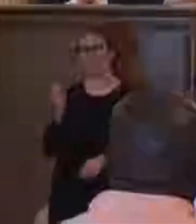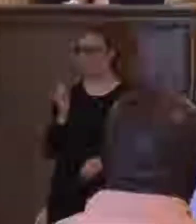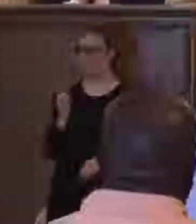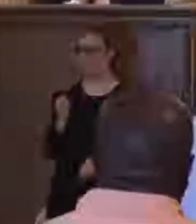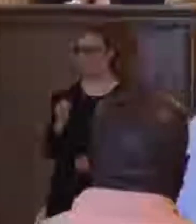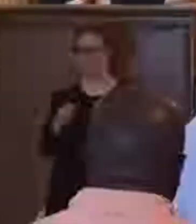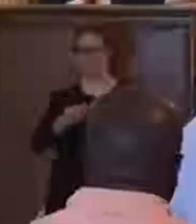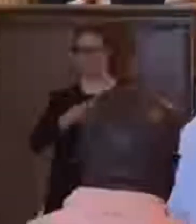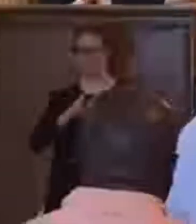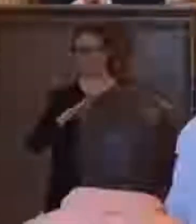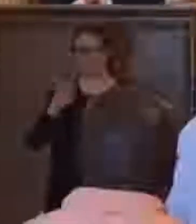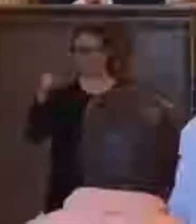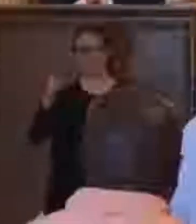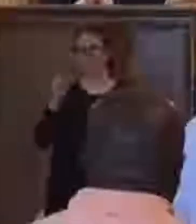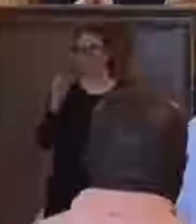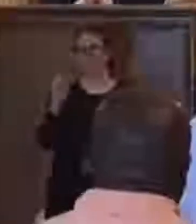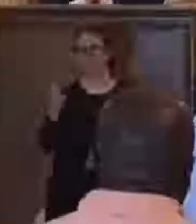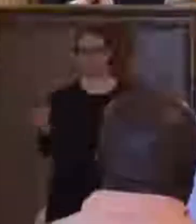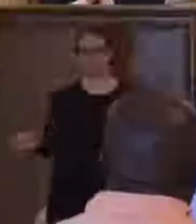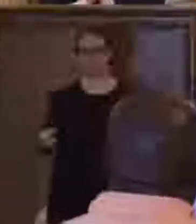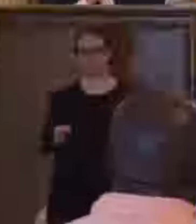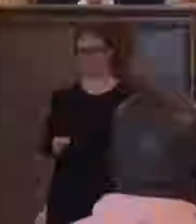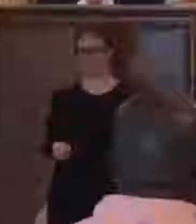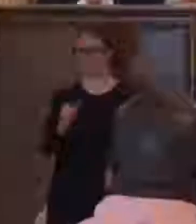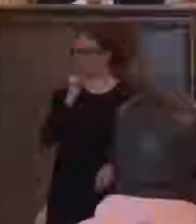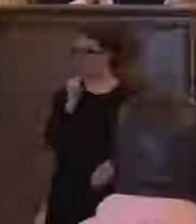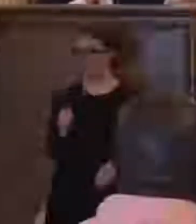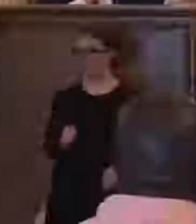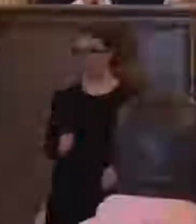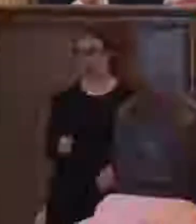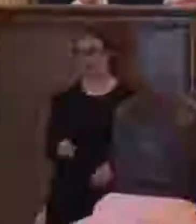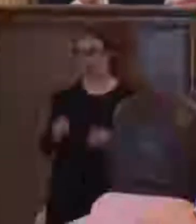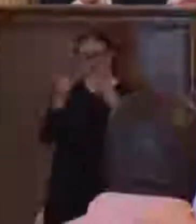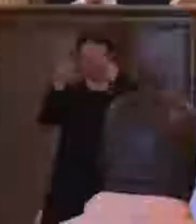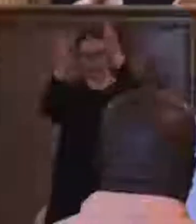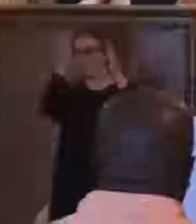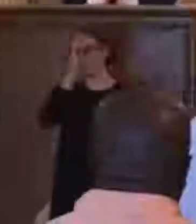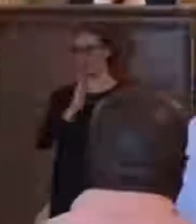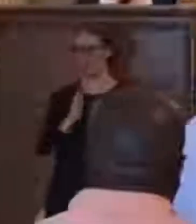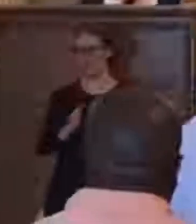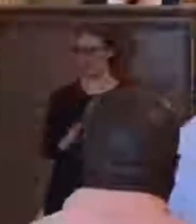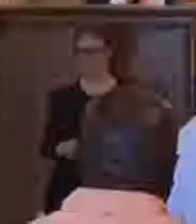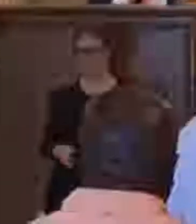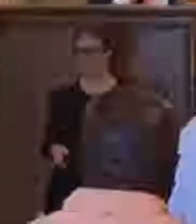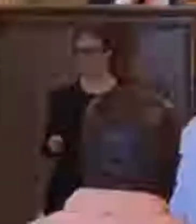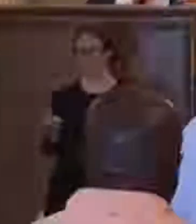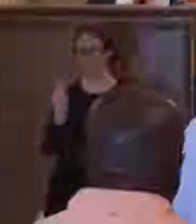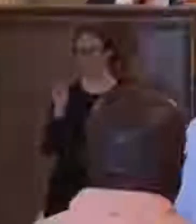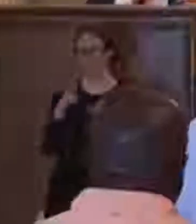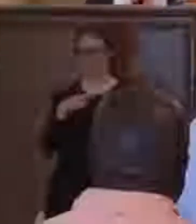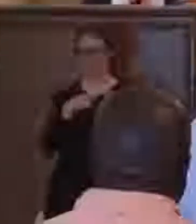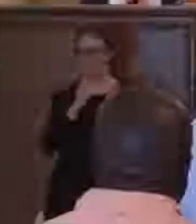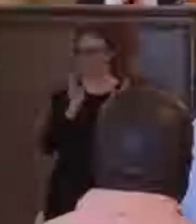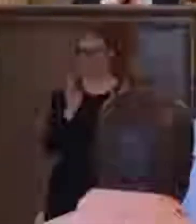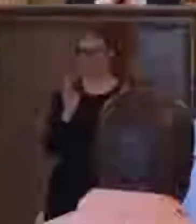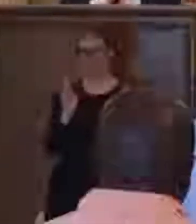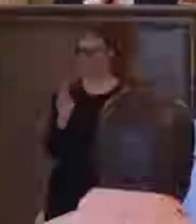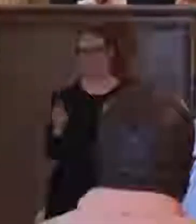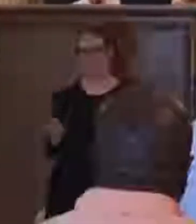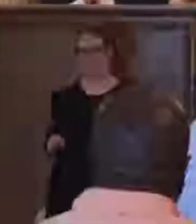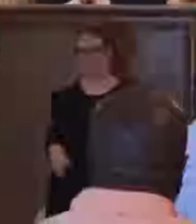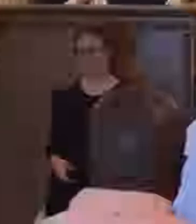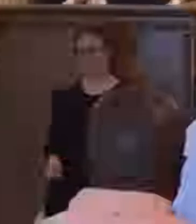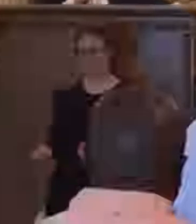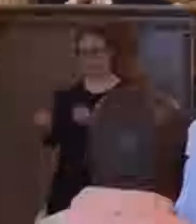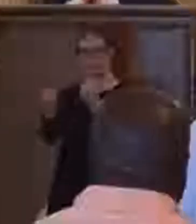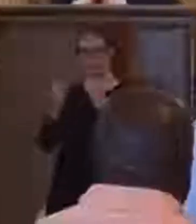in a city a judge which feared not God, neither regarded man. And there was a widow in that city, and she came